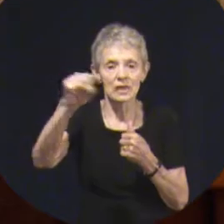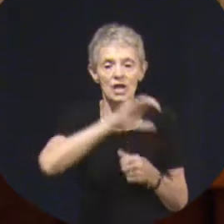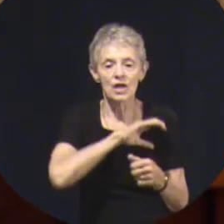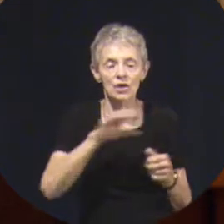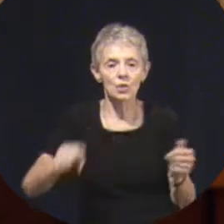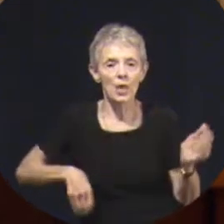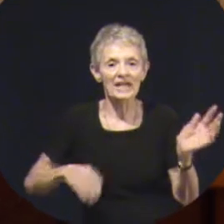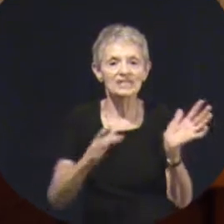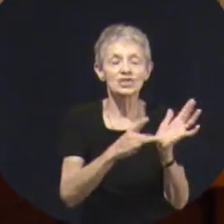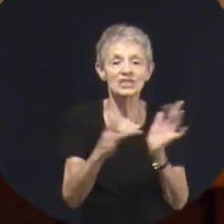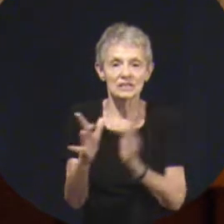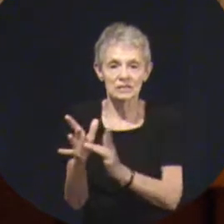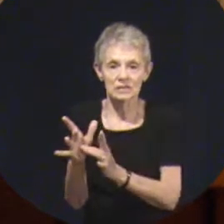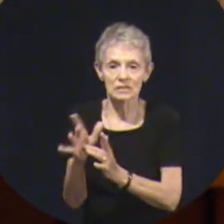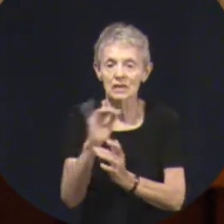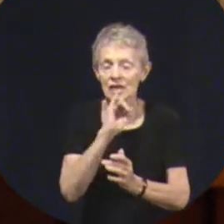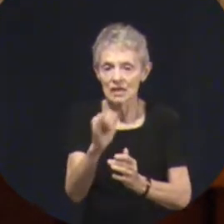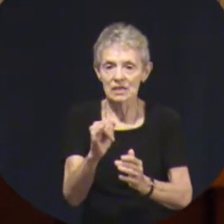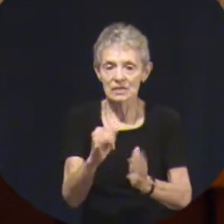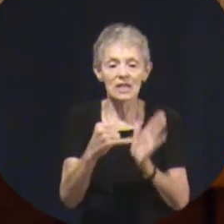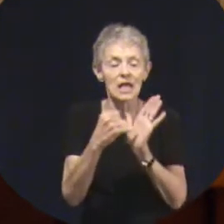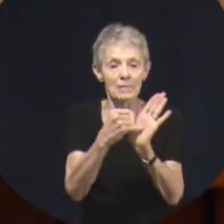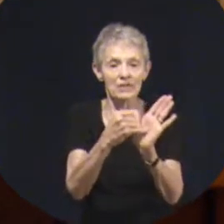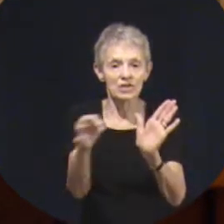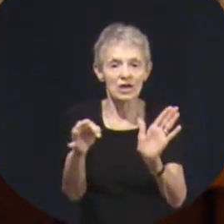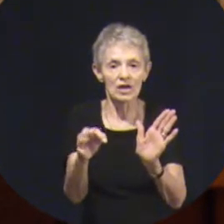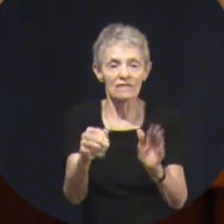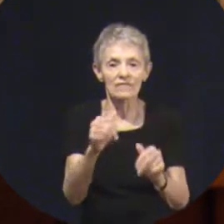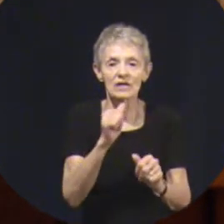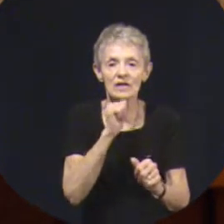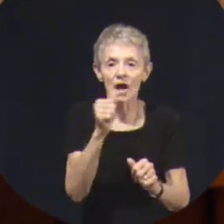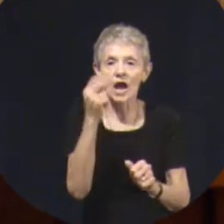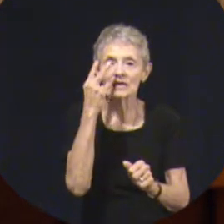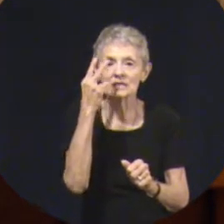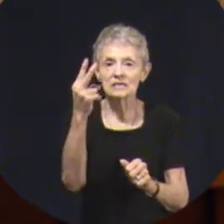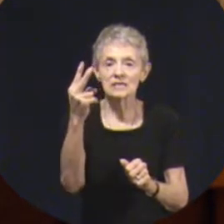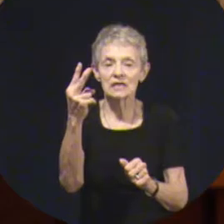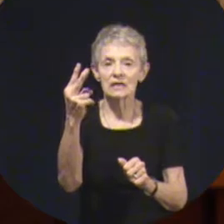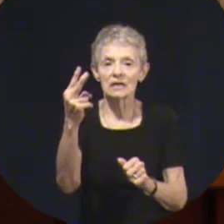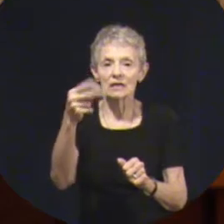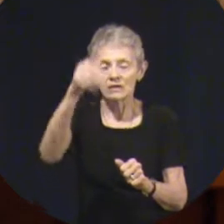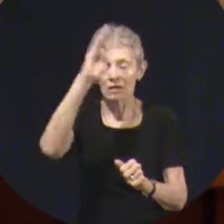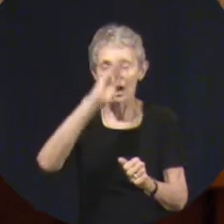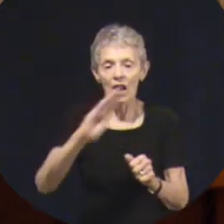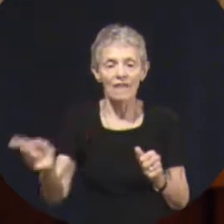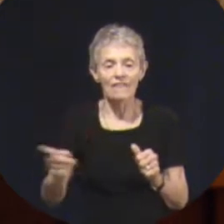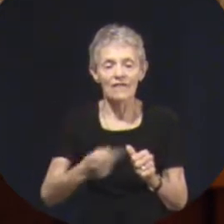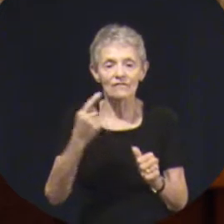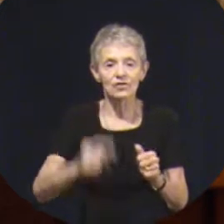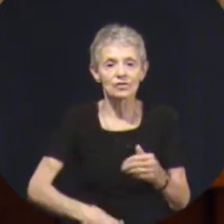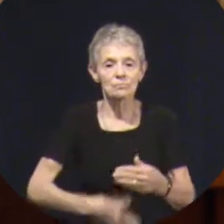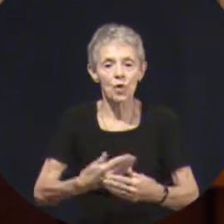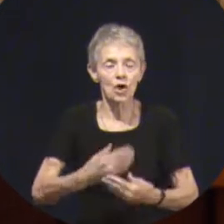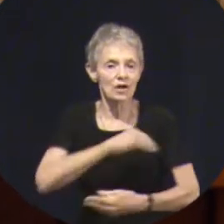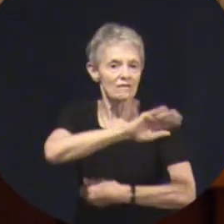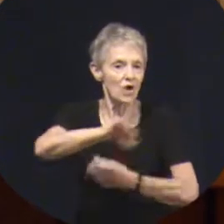Christ Jesus is the image of the invisible God, the firstborn of all